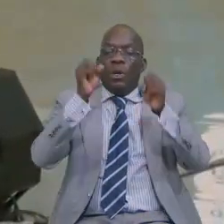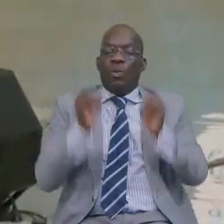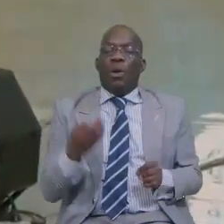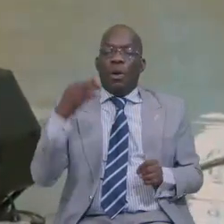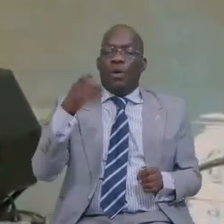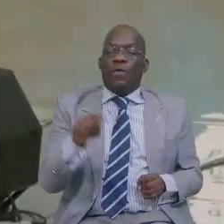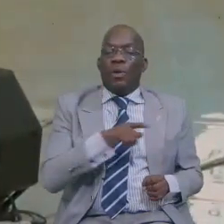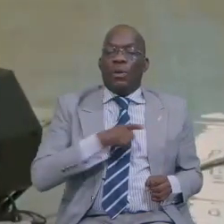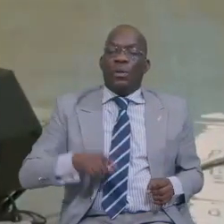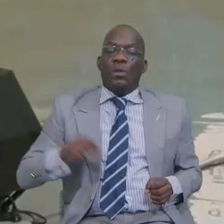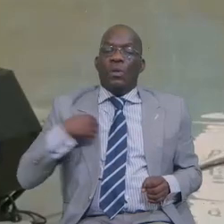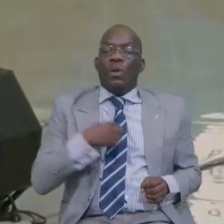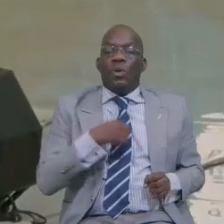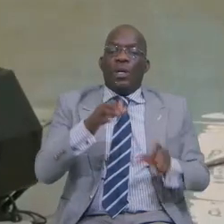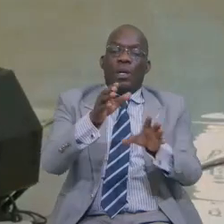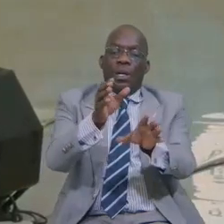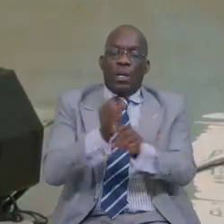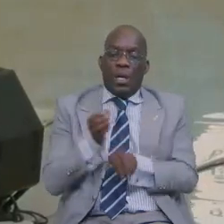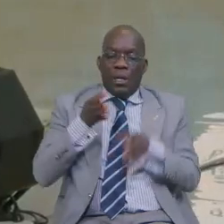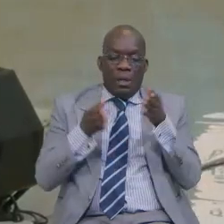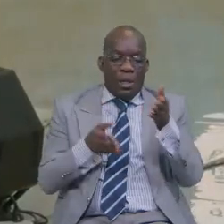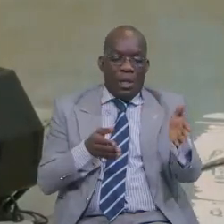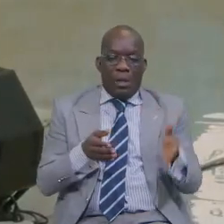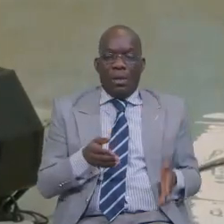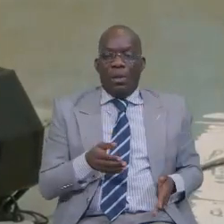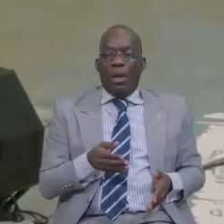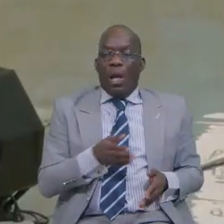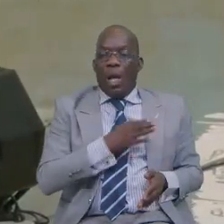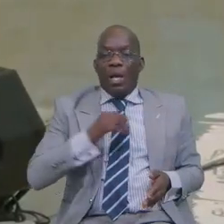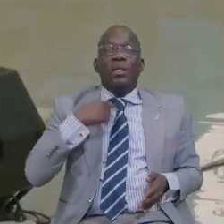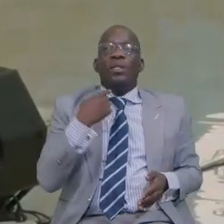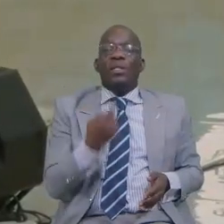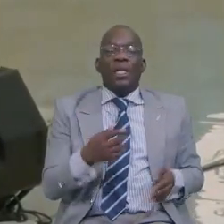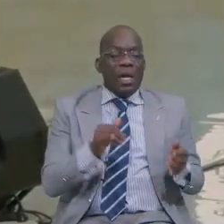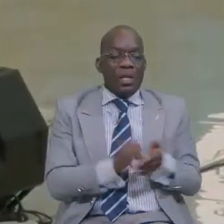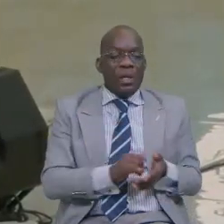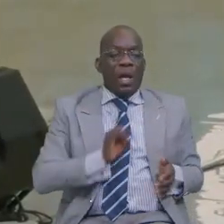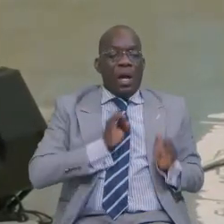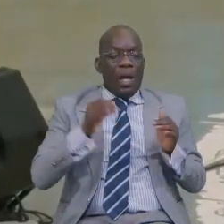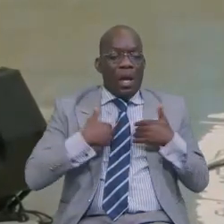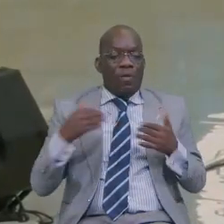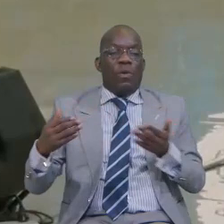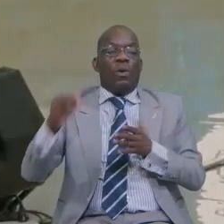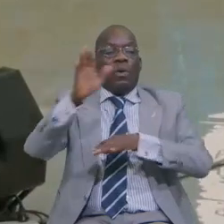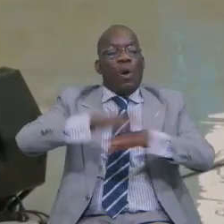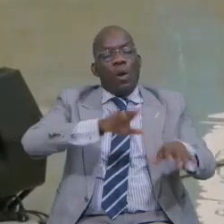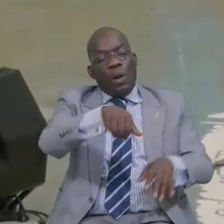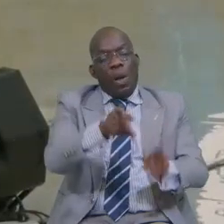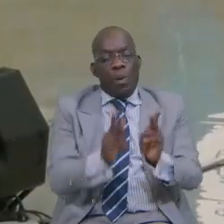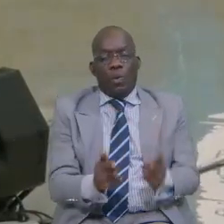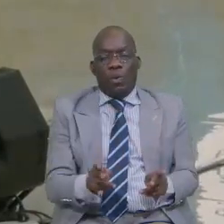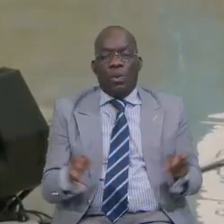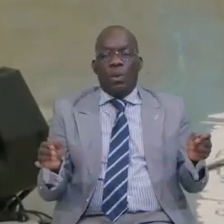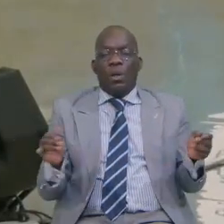there, and then Cornelius said, not only me, I've gathered other Gentiles together that will speak